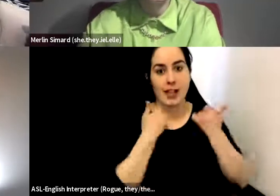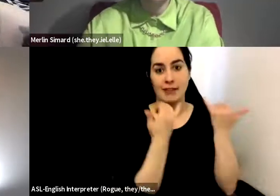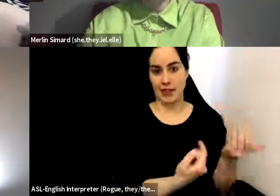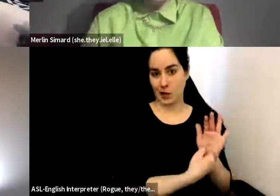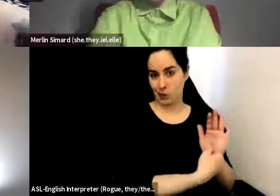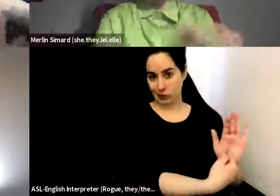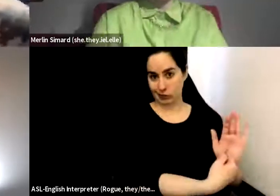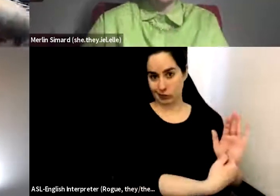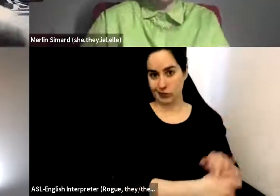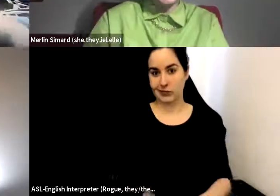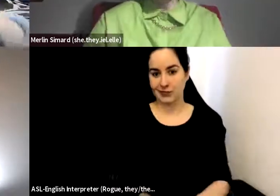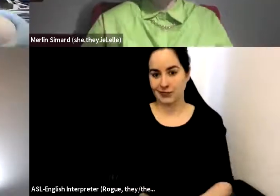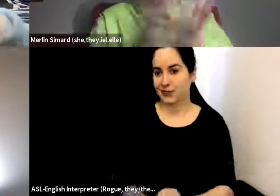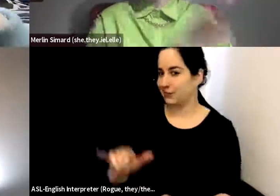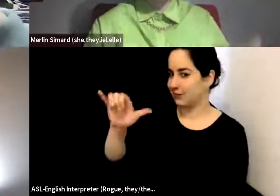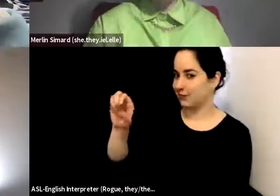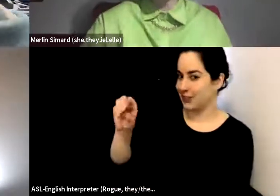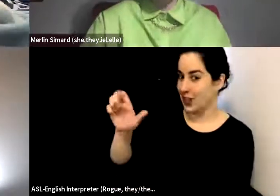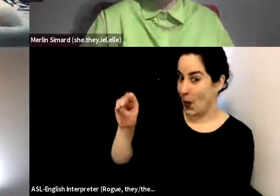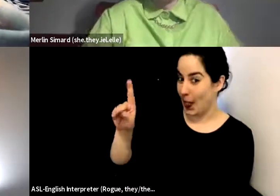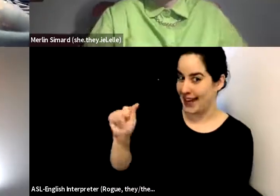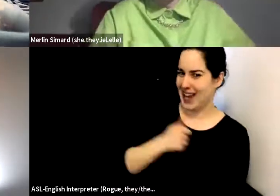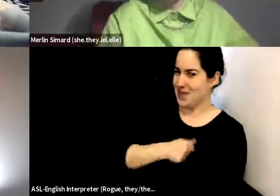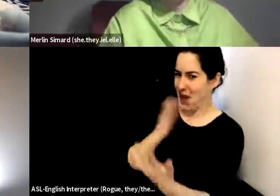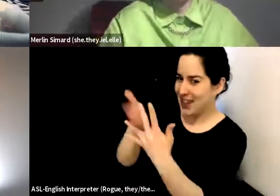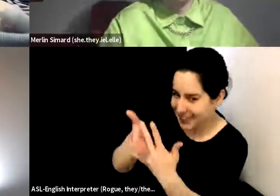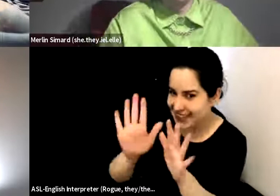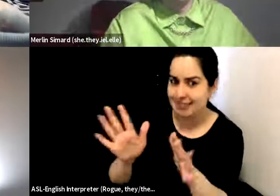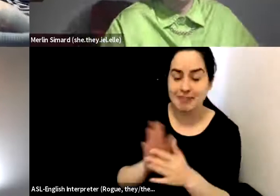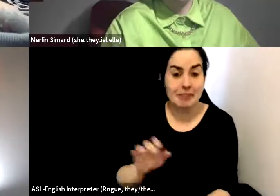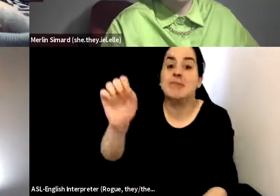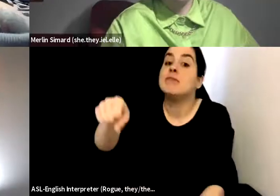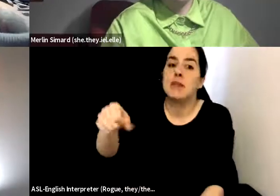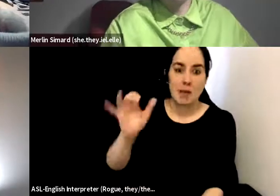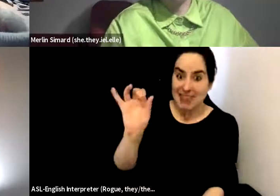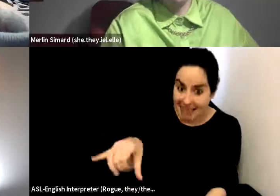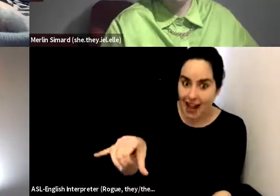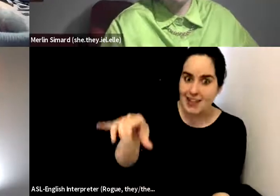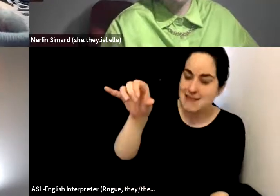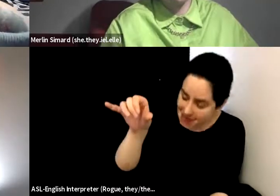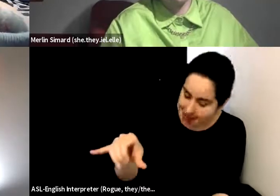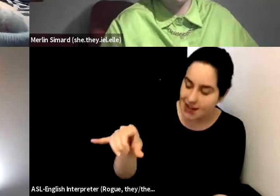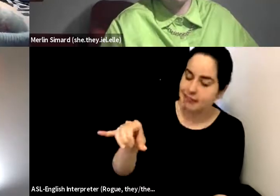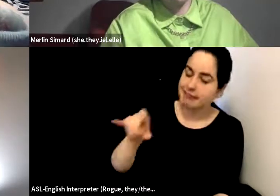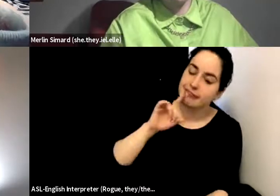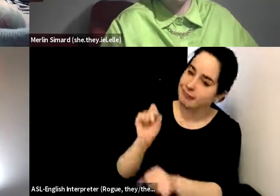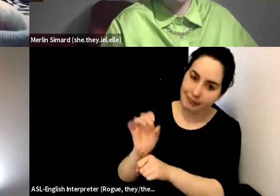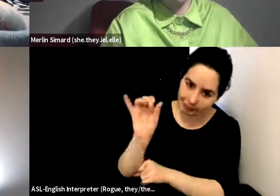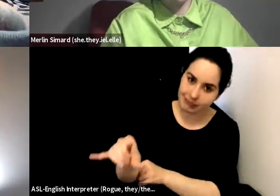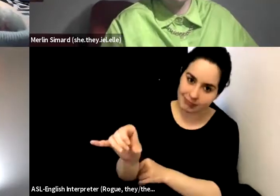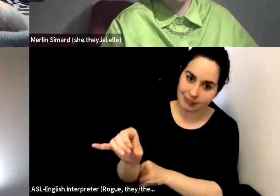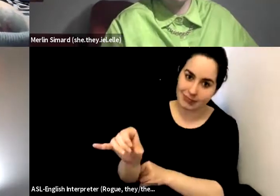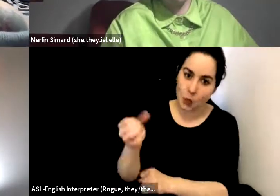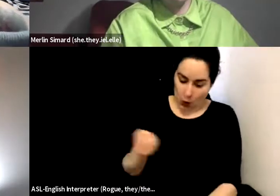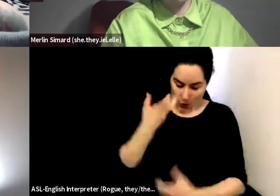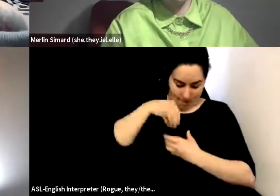Yolanda speaking. Yeah, sorry. I just want to like, yeah, I think that's just it, right? Like they're, we hold them